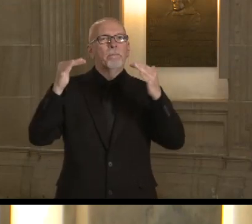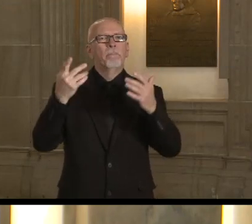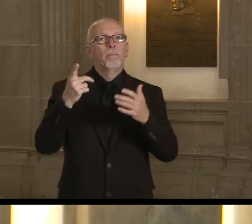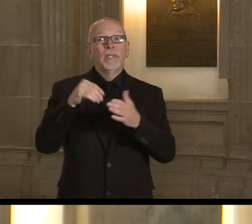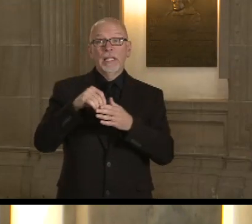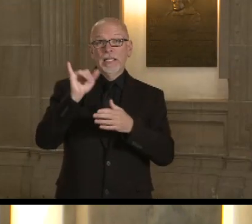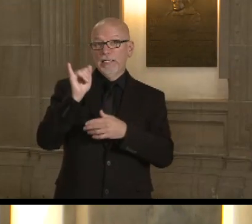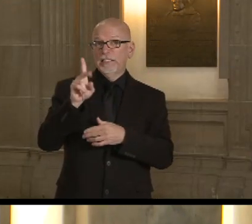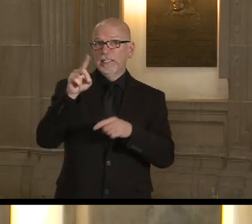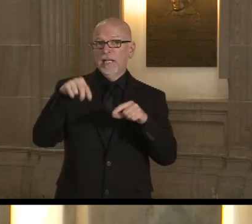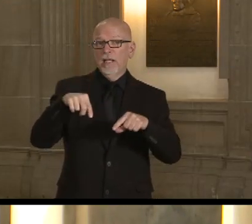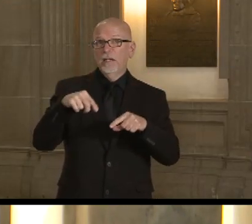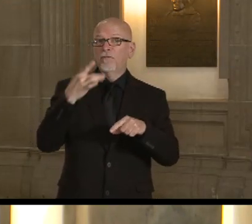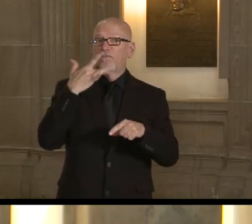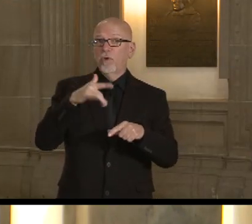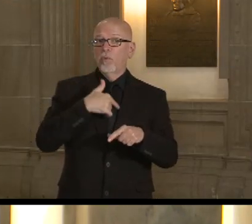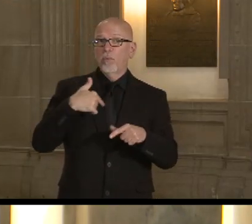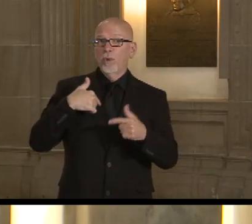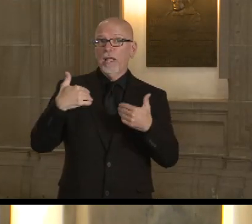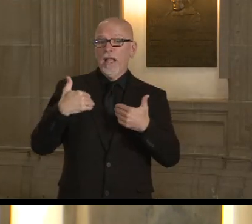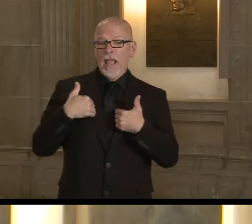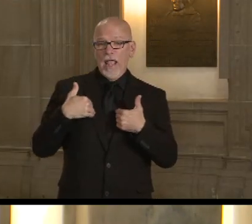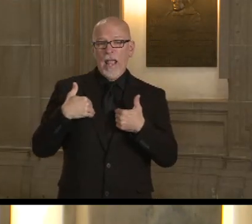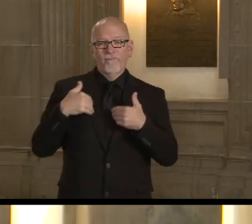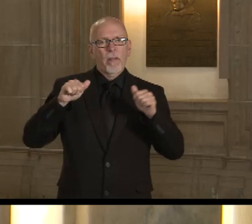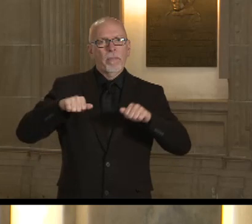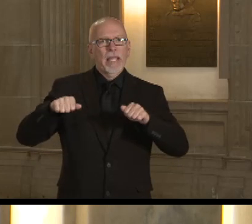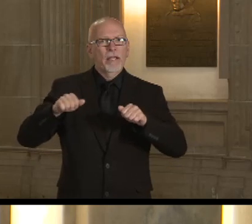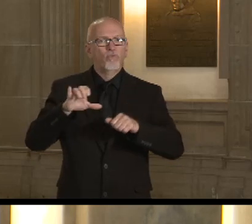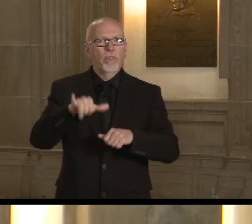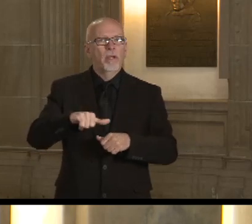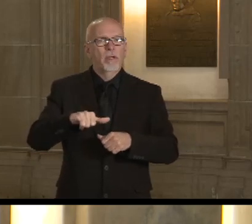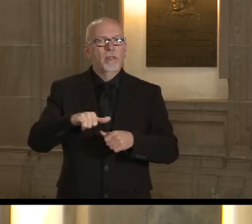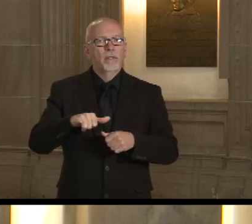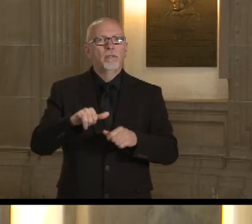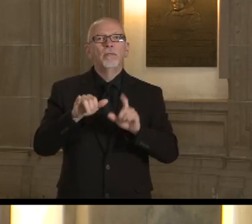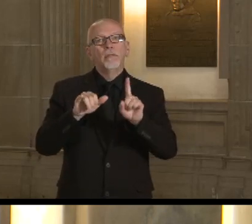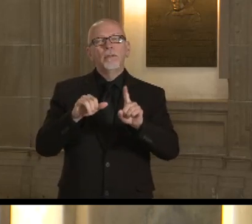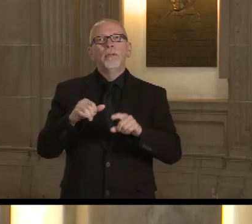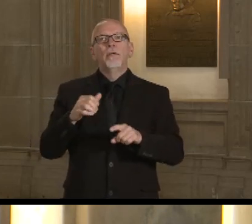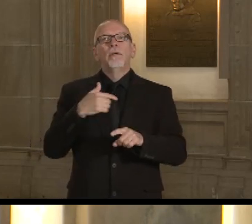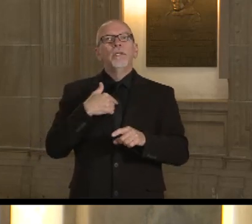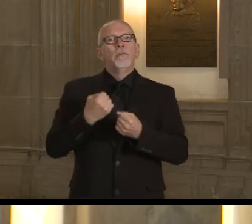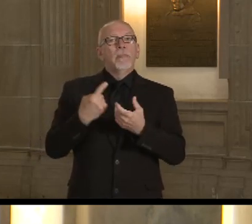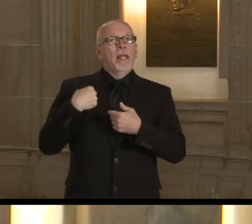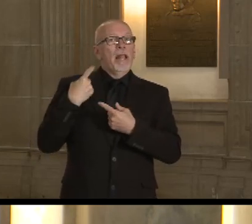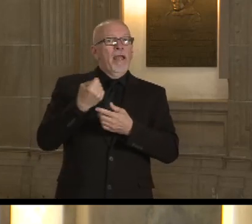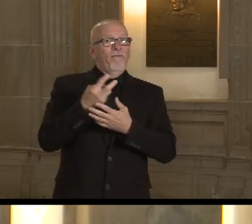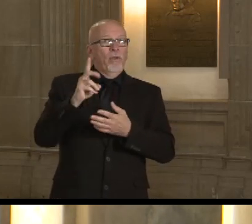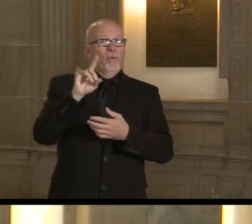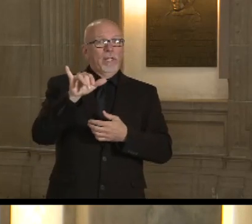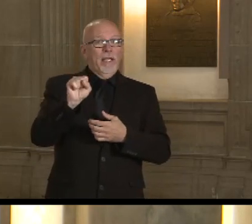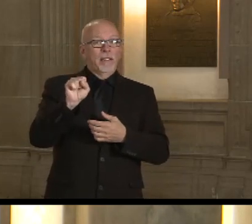in the state of Indiana, we have the wherewithal to do this. Now, I've spent the last few days,